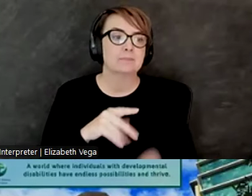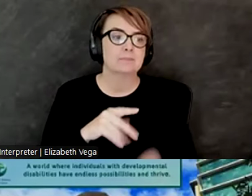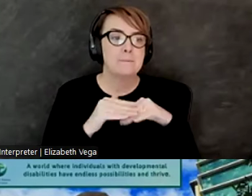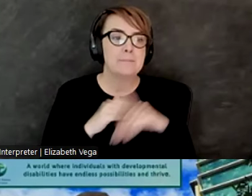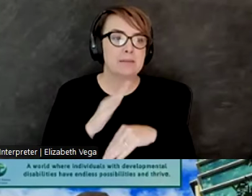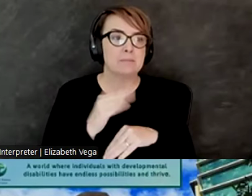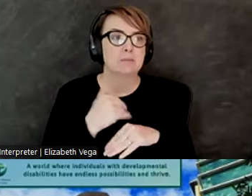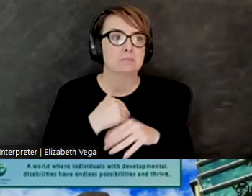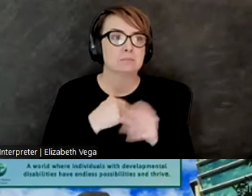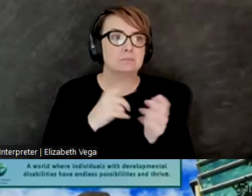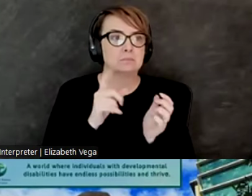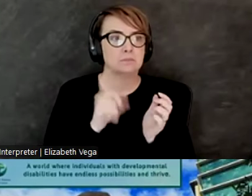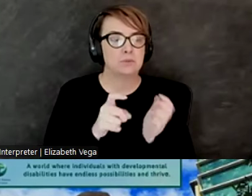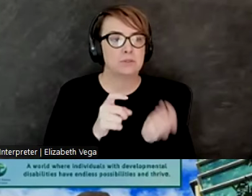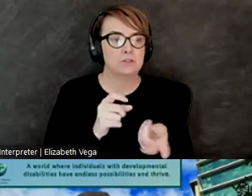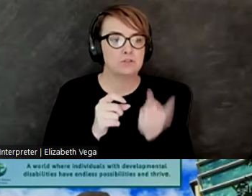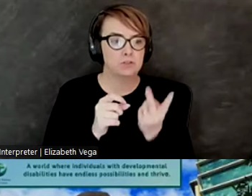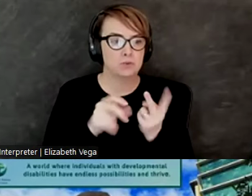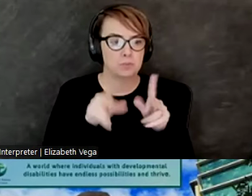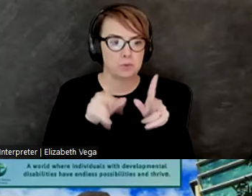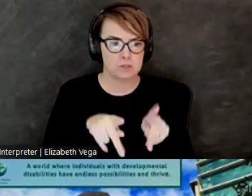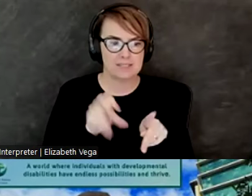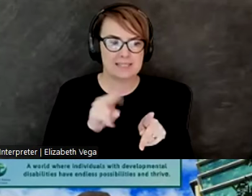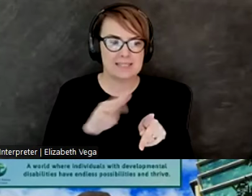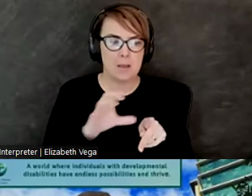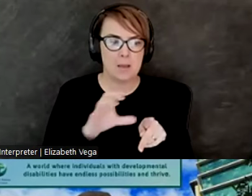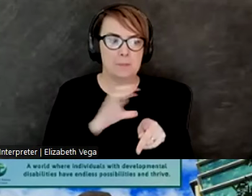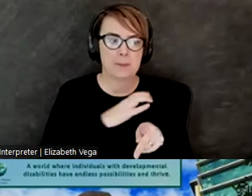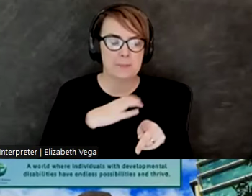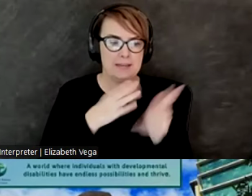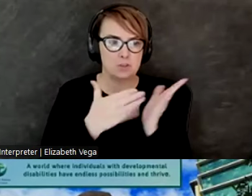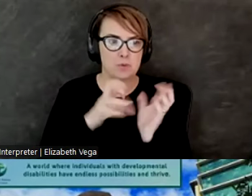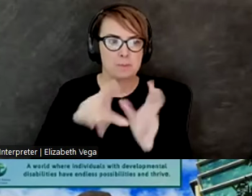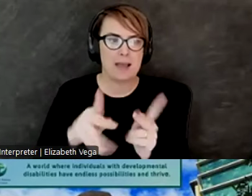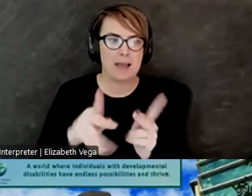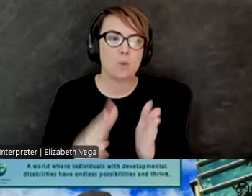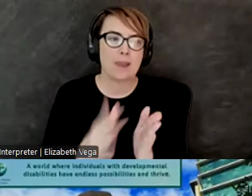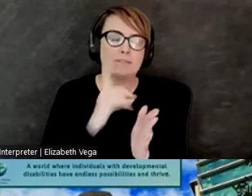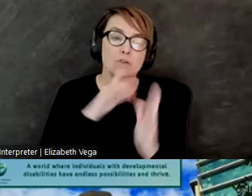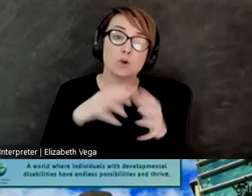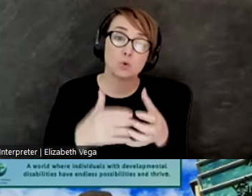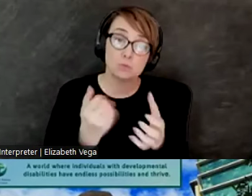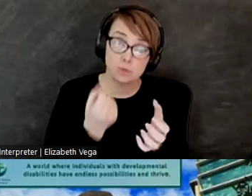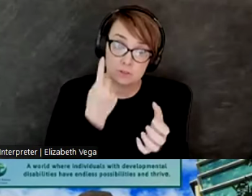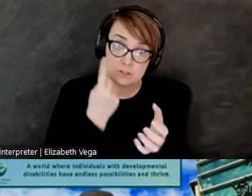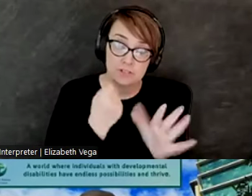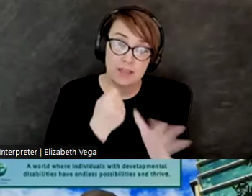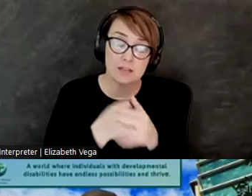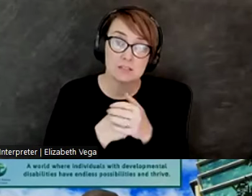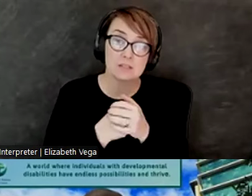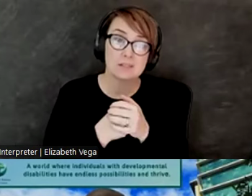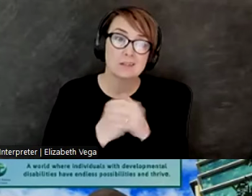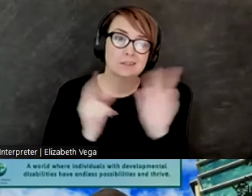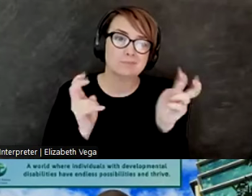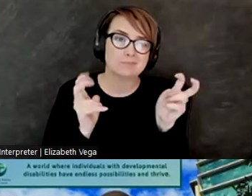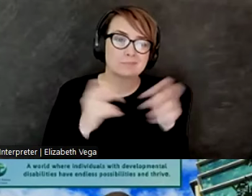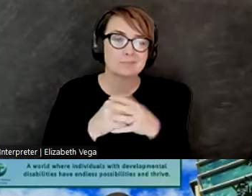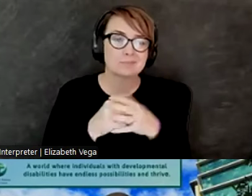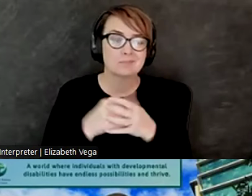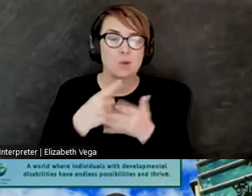back a way for the group to understand what is, again, I think of it as like prescribed in